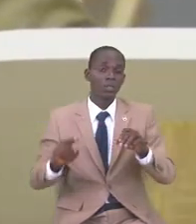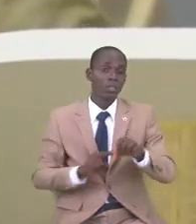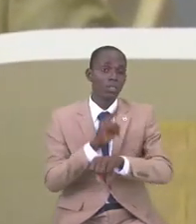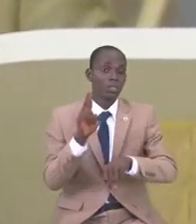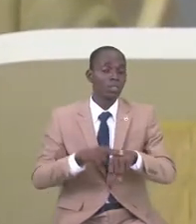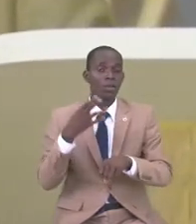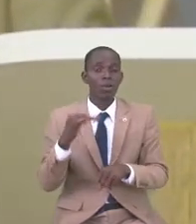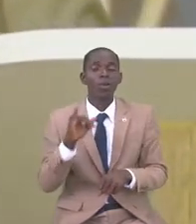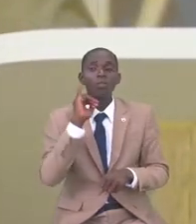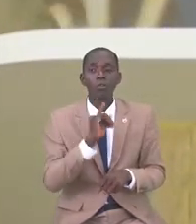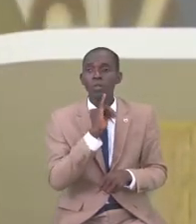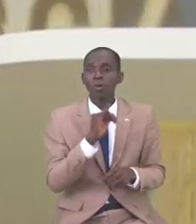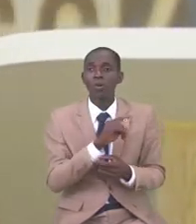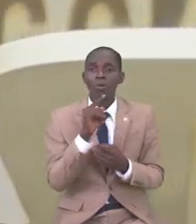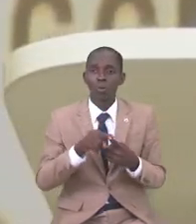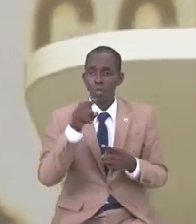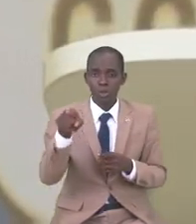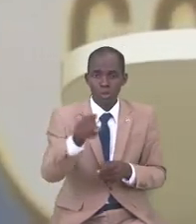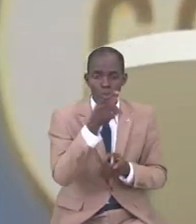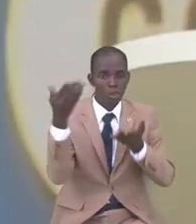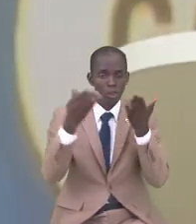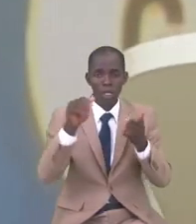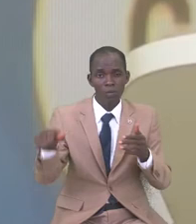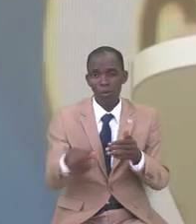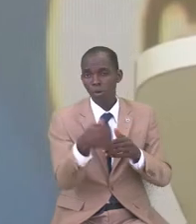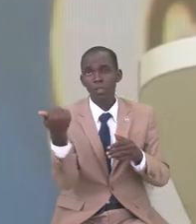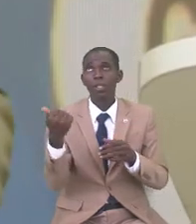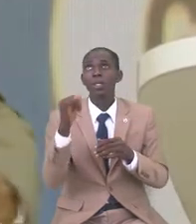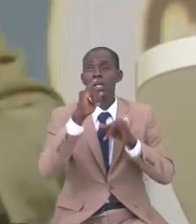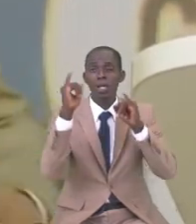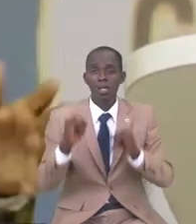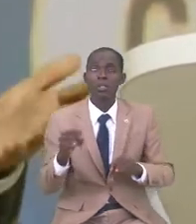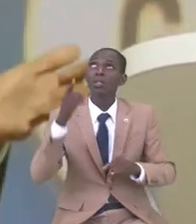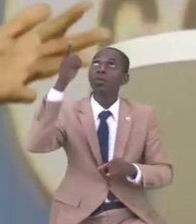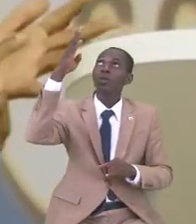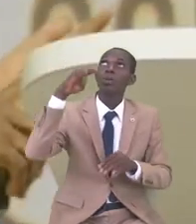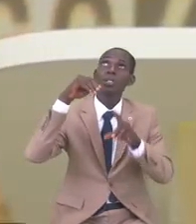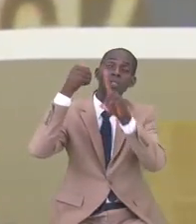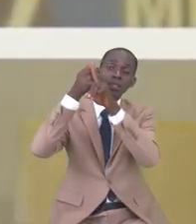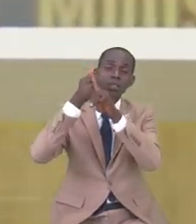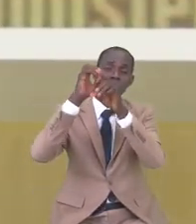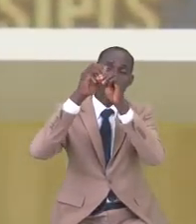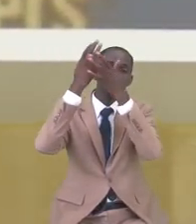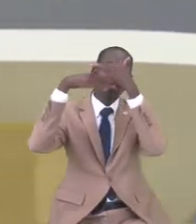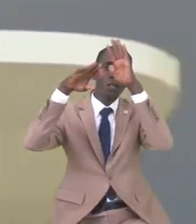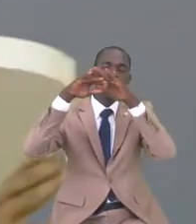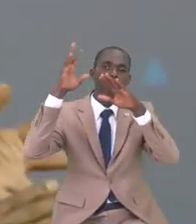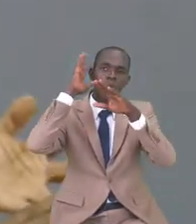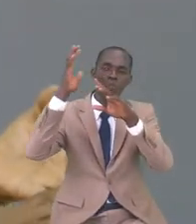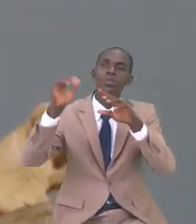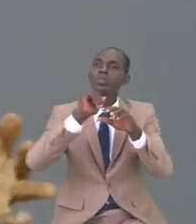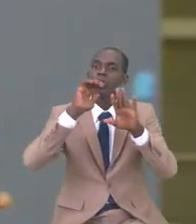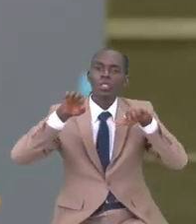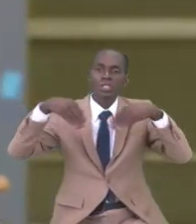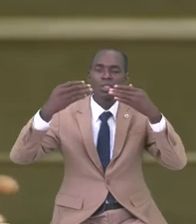to serve any other god, God himself in heaven, it will withhold rain and dew